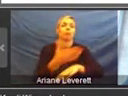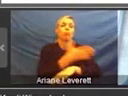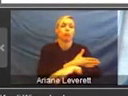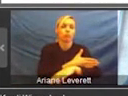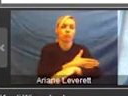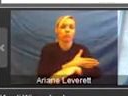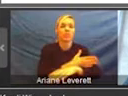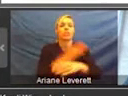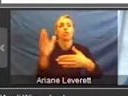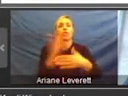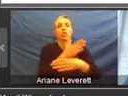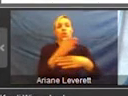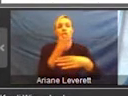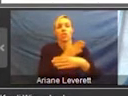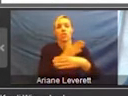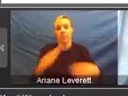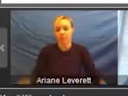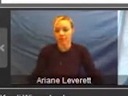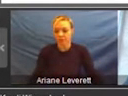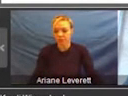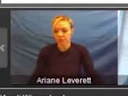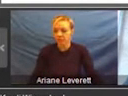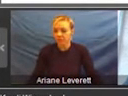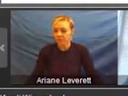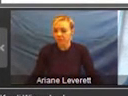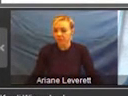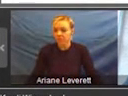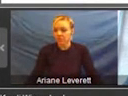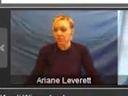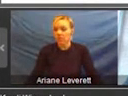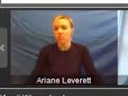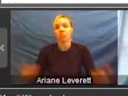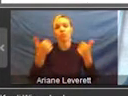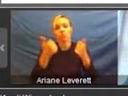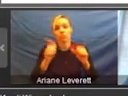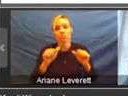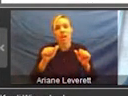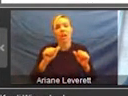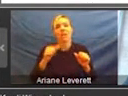ICTs, technological solutions, more efficient, better,